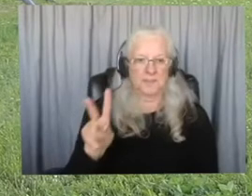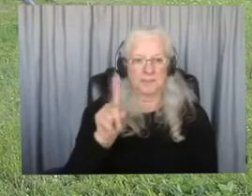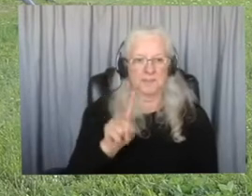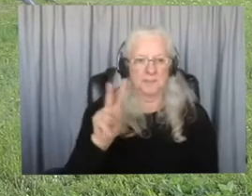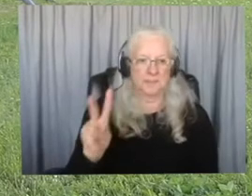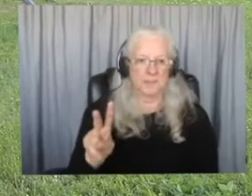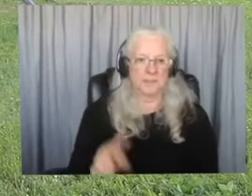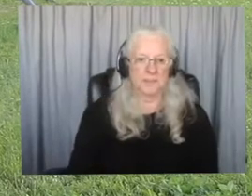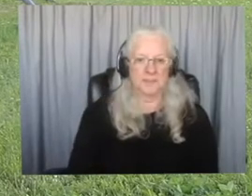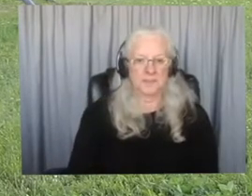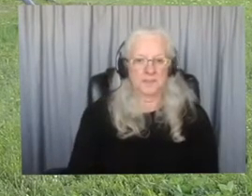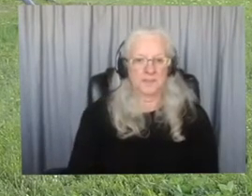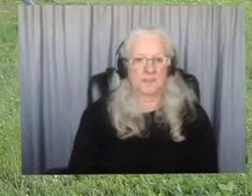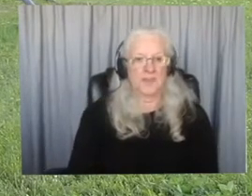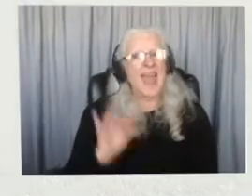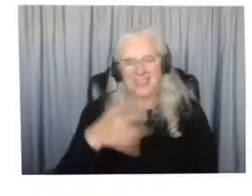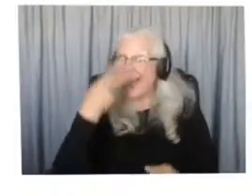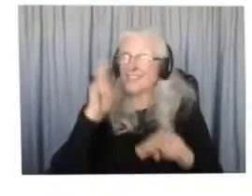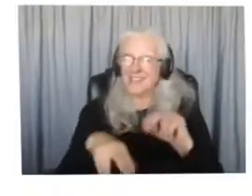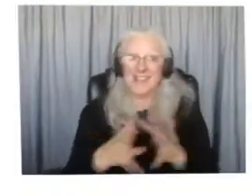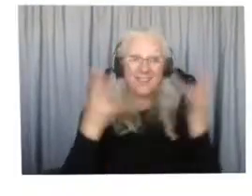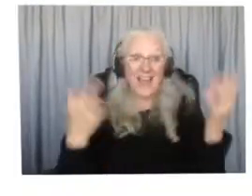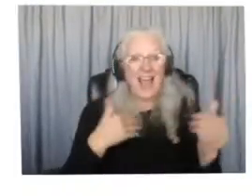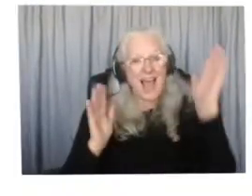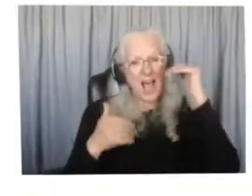lot of fun. I hope you had fun trying those dance steps.